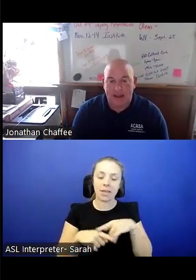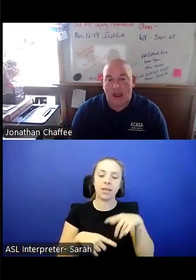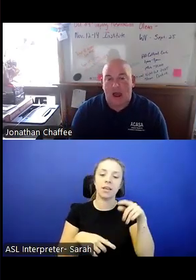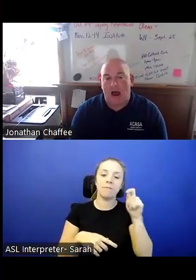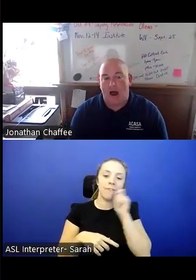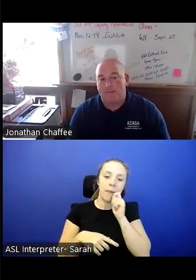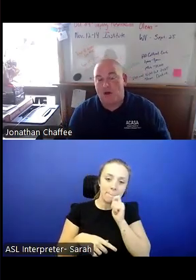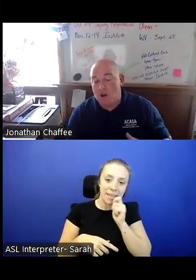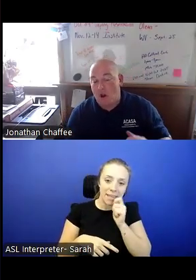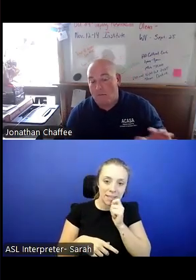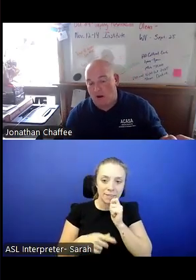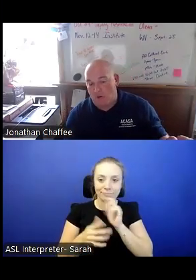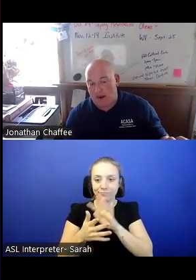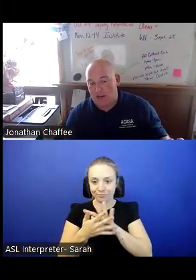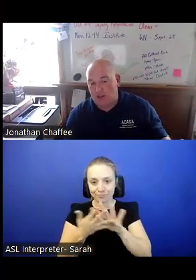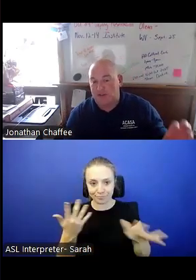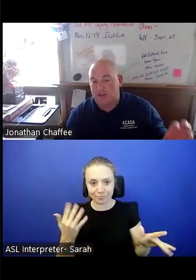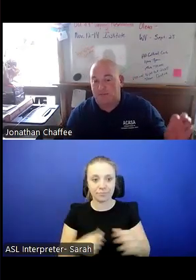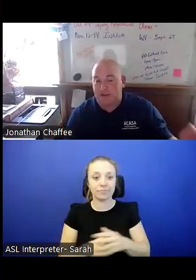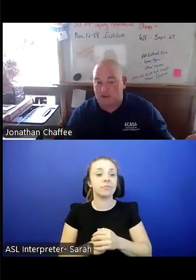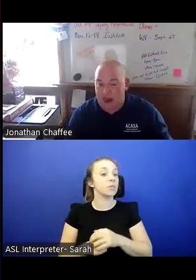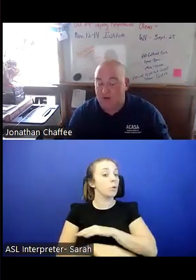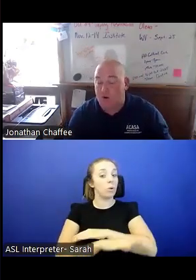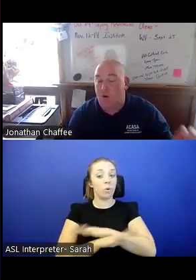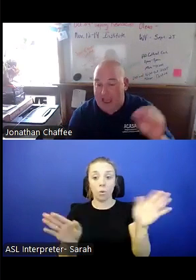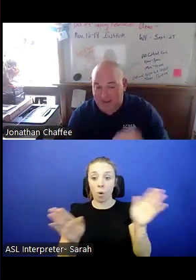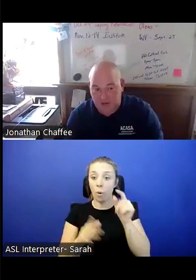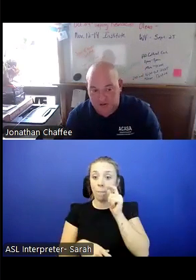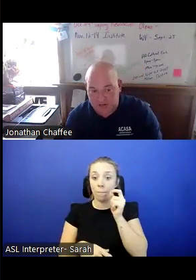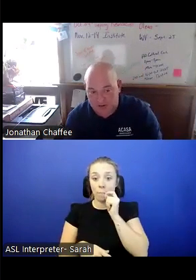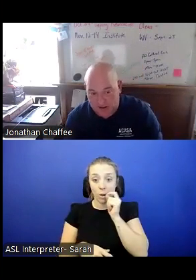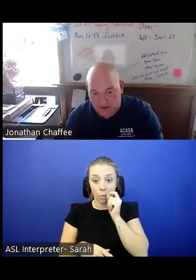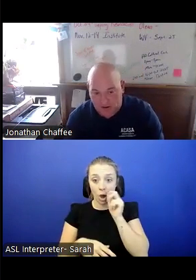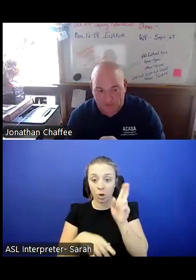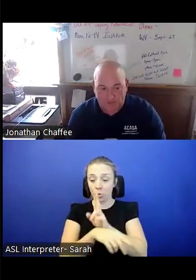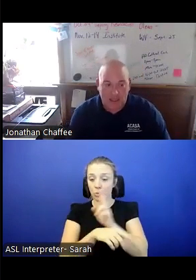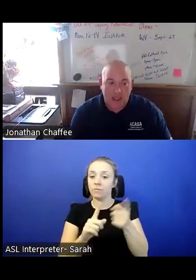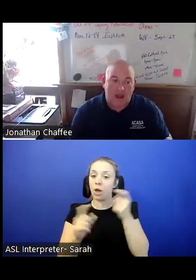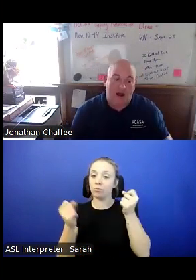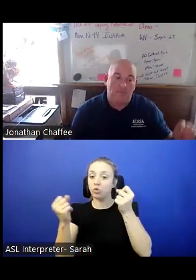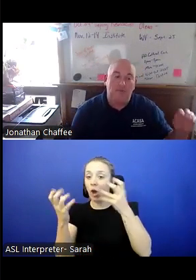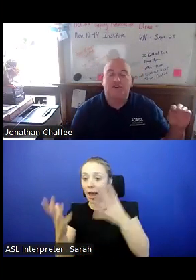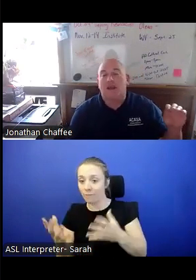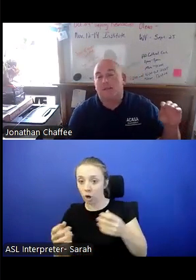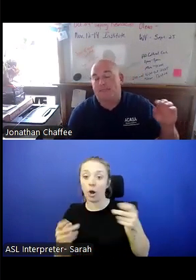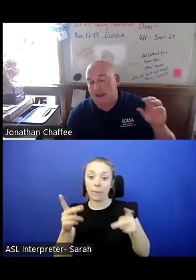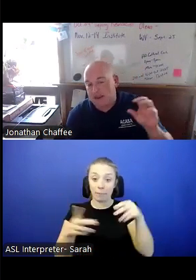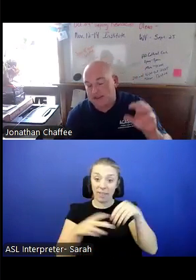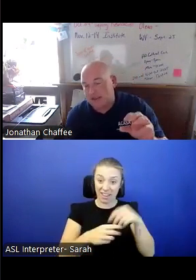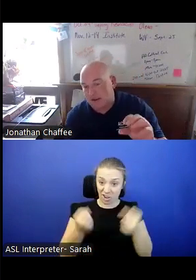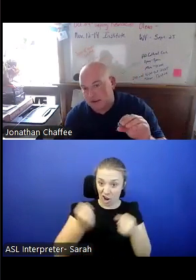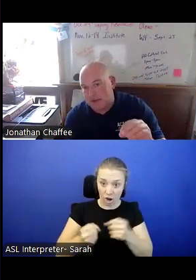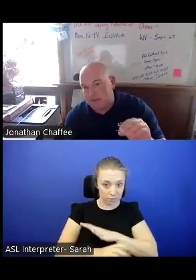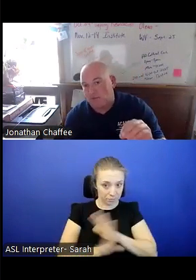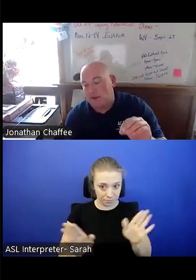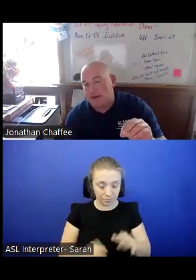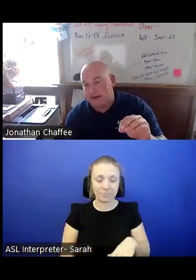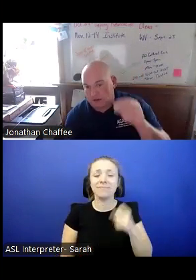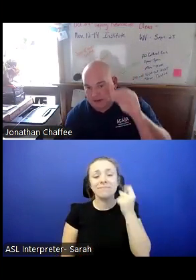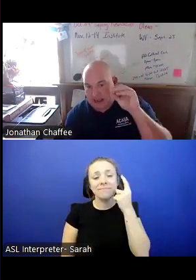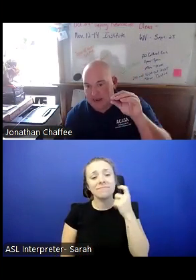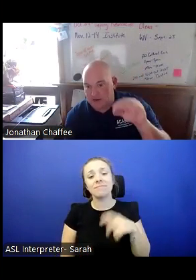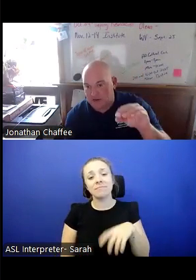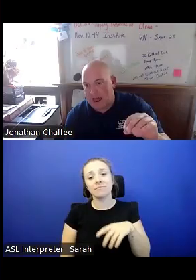banned. No marijuana use by the driver or passengers in a vehicle. And this is something people really